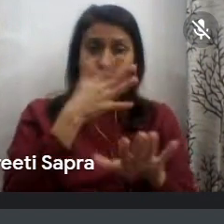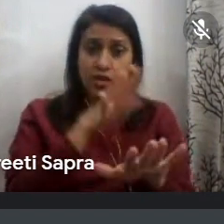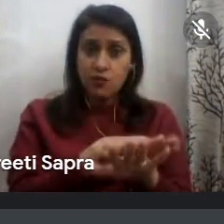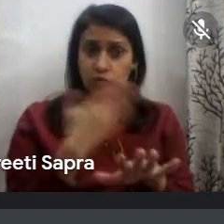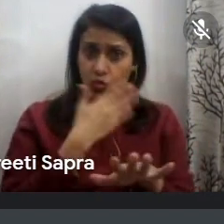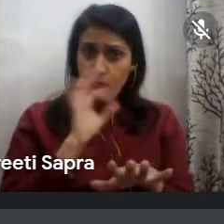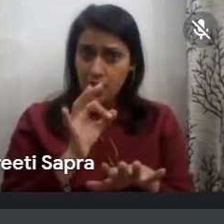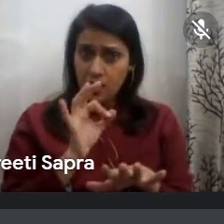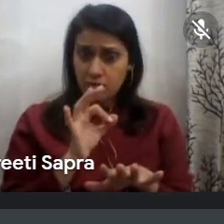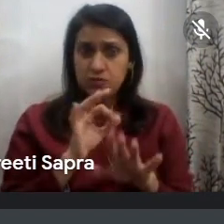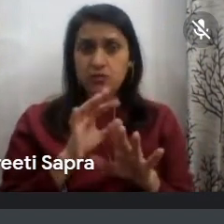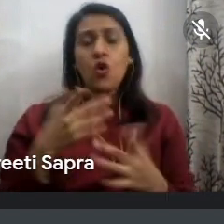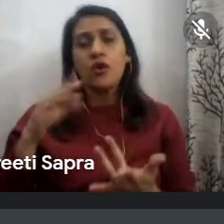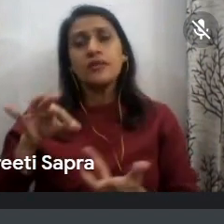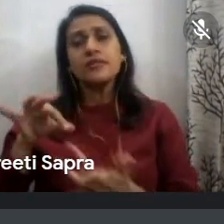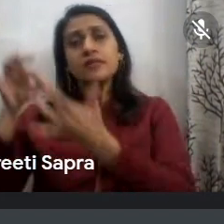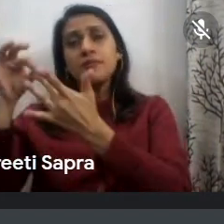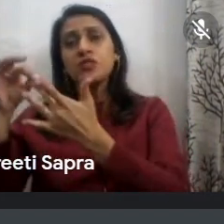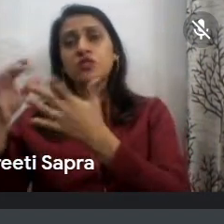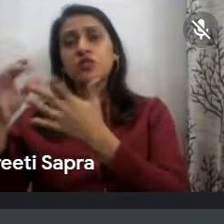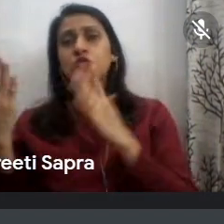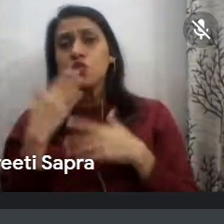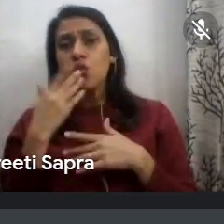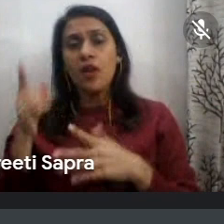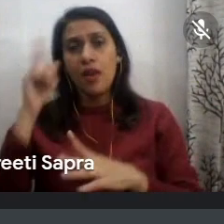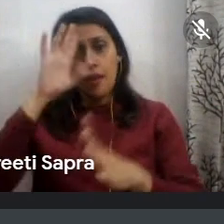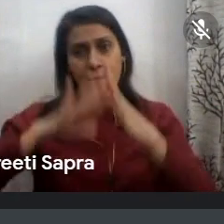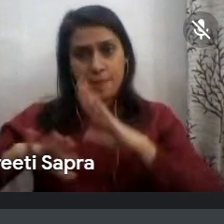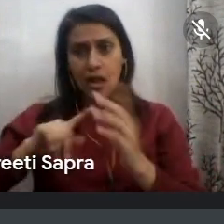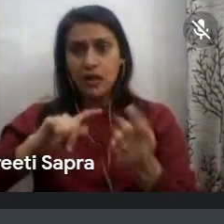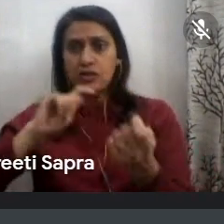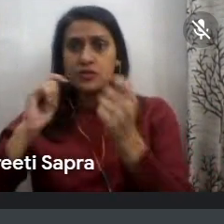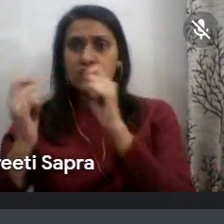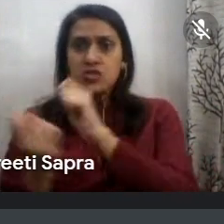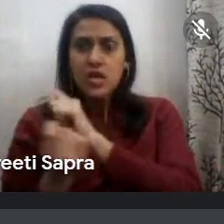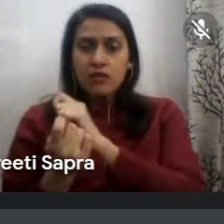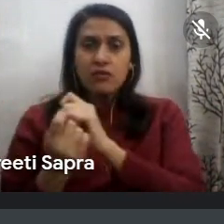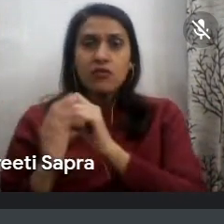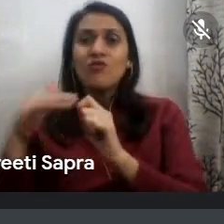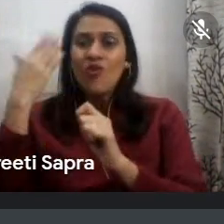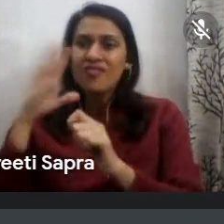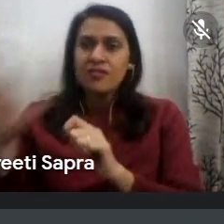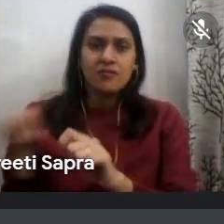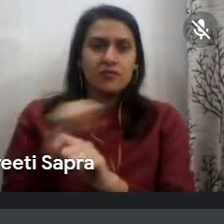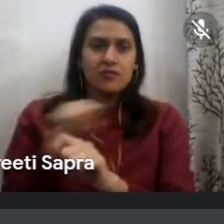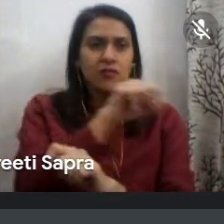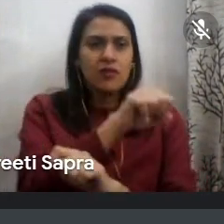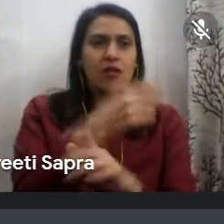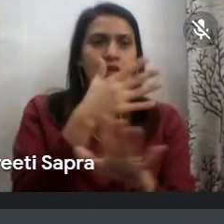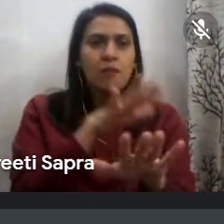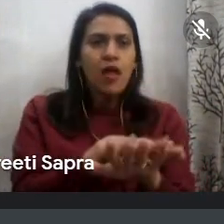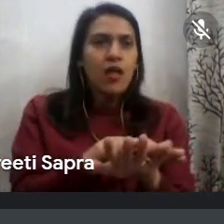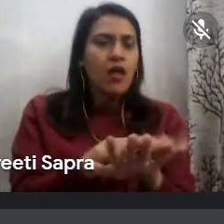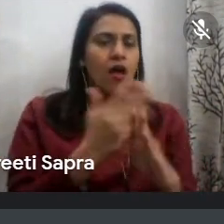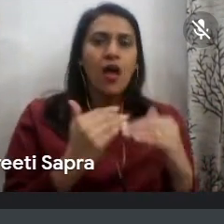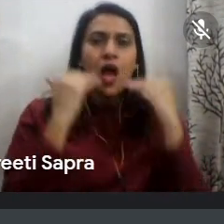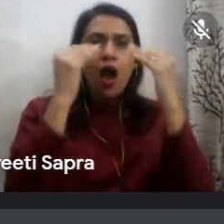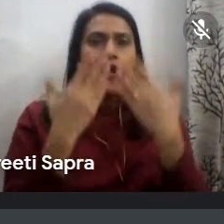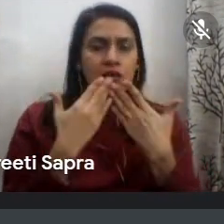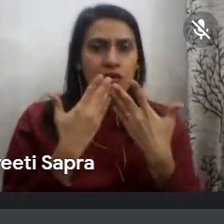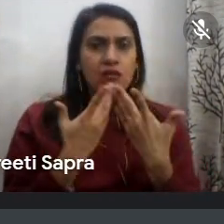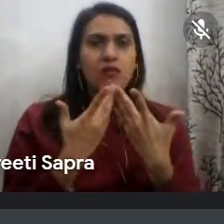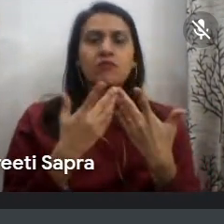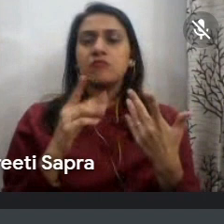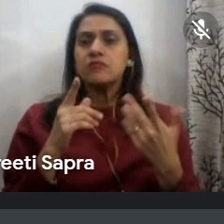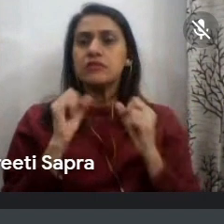go to special school, how should they plan their transition to mainstream, as it is important when you go to higher education and go to a